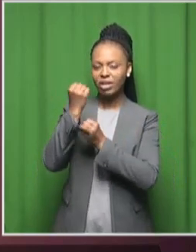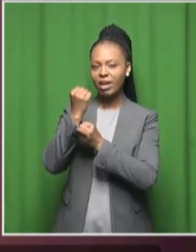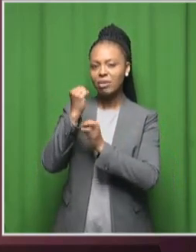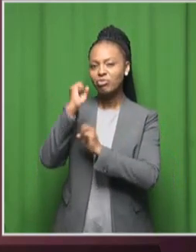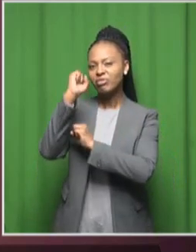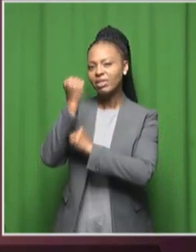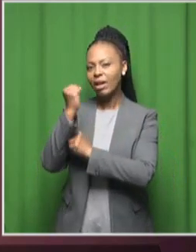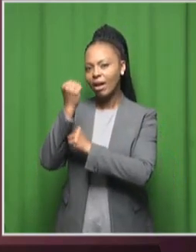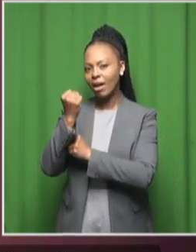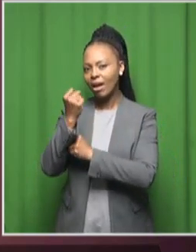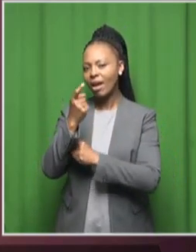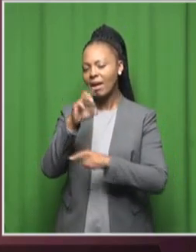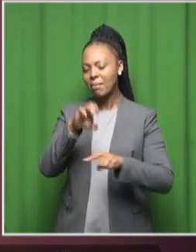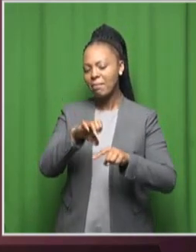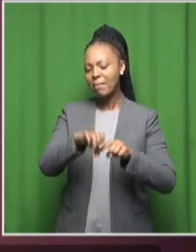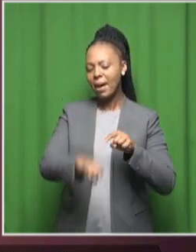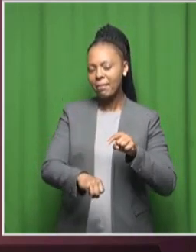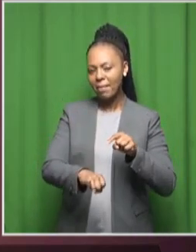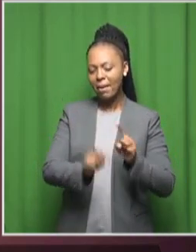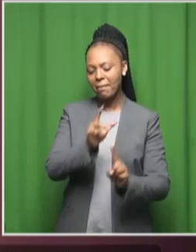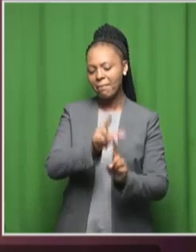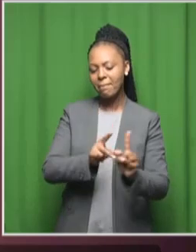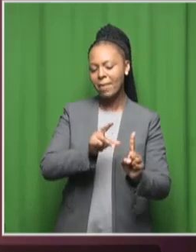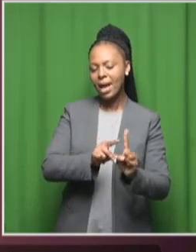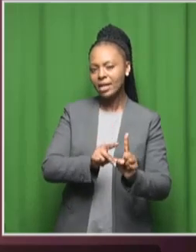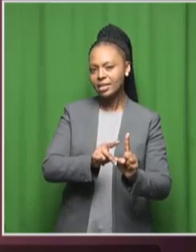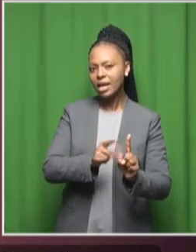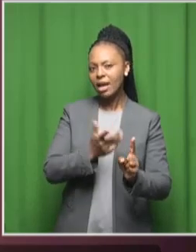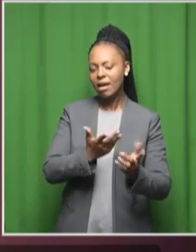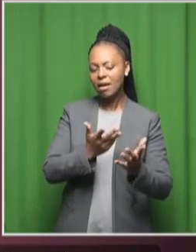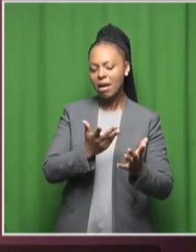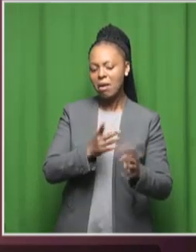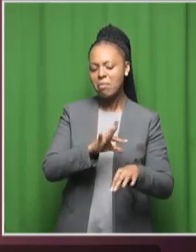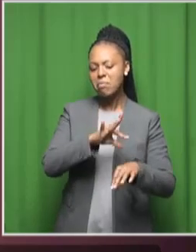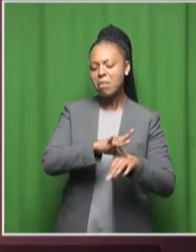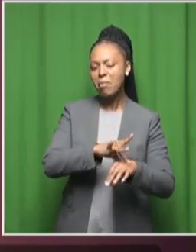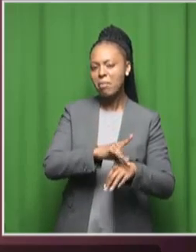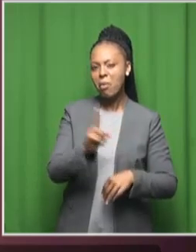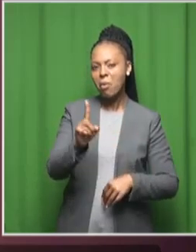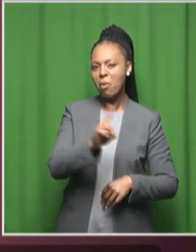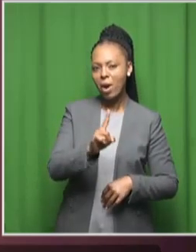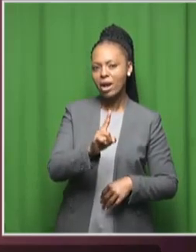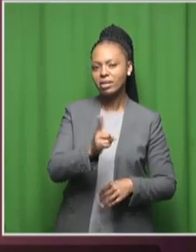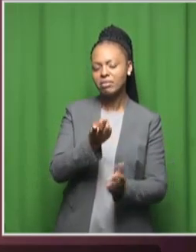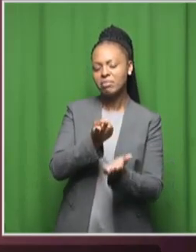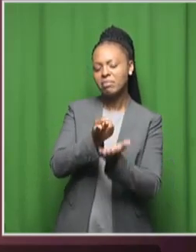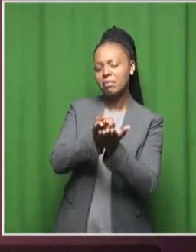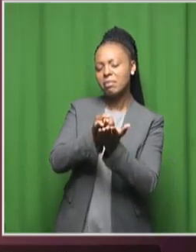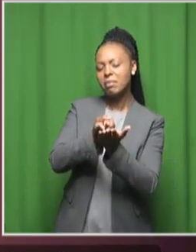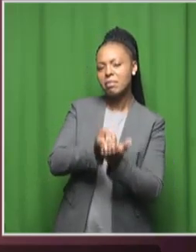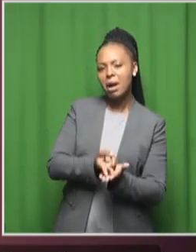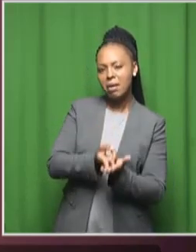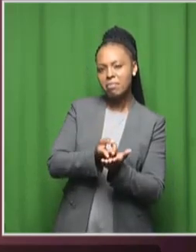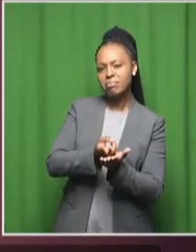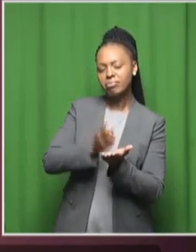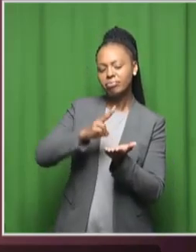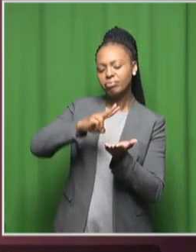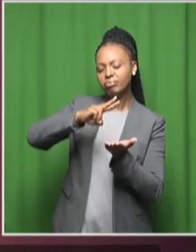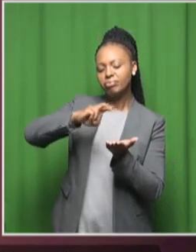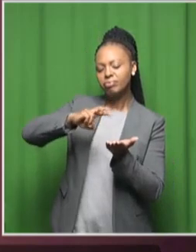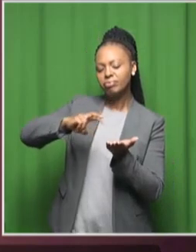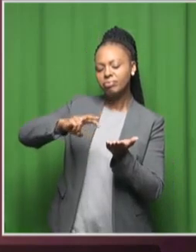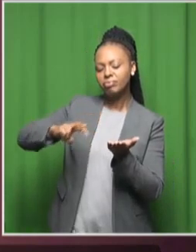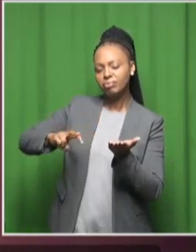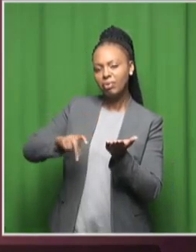is an amazing medical procedure that utilizes advanced image-guided techniques to diagnose and treat a